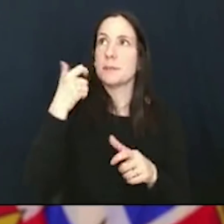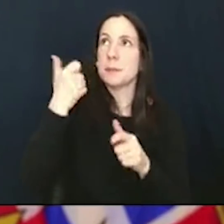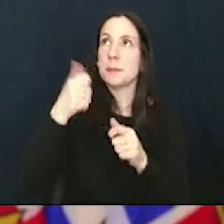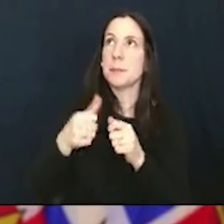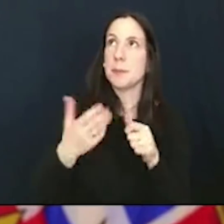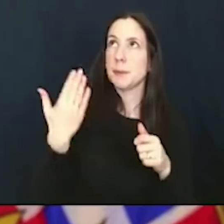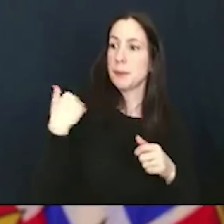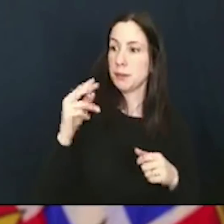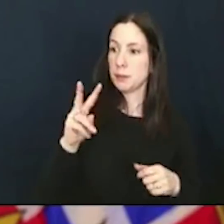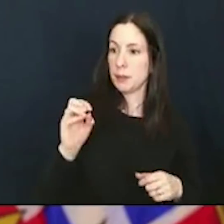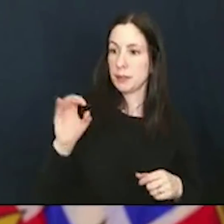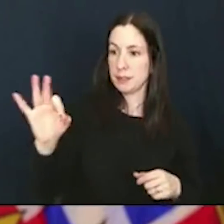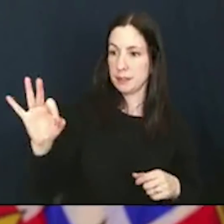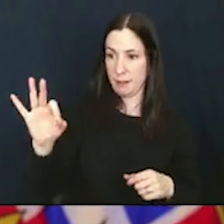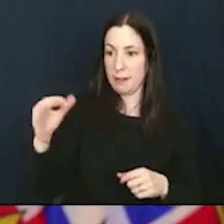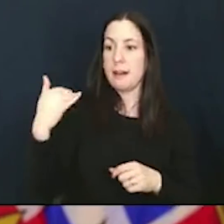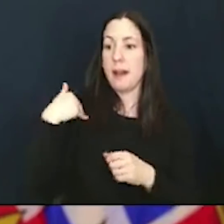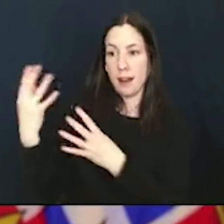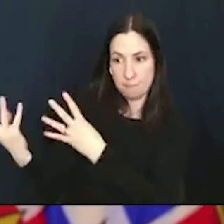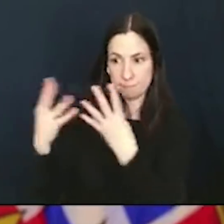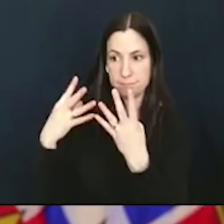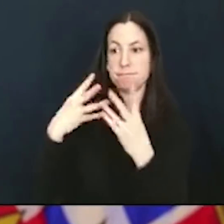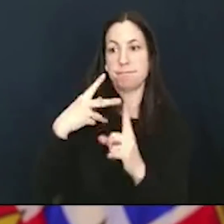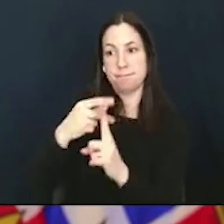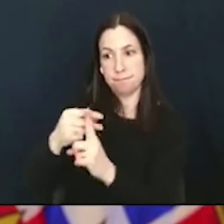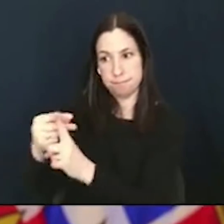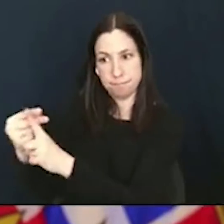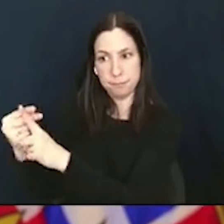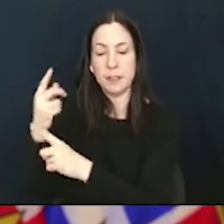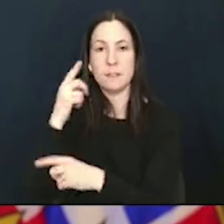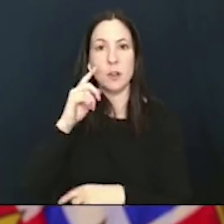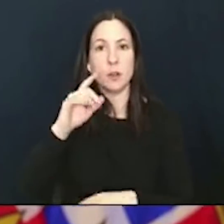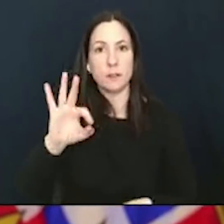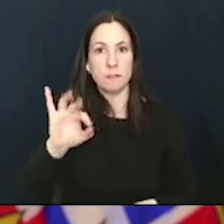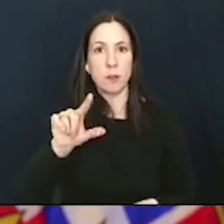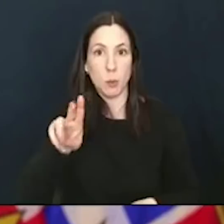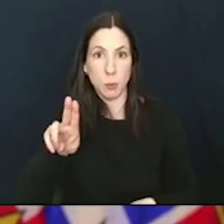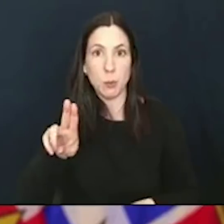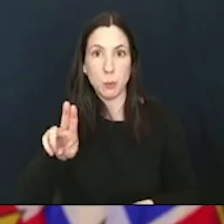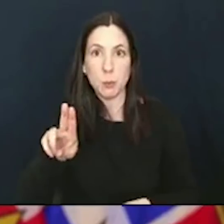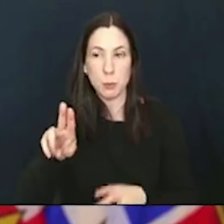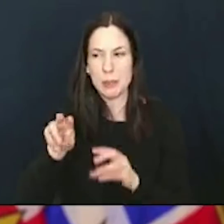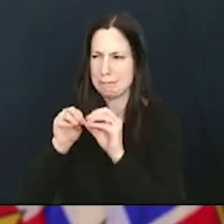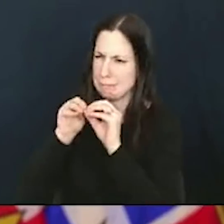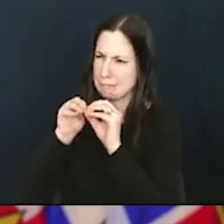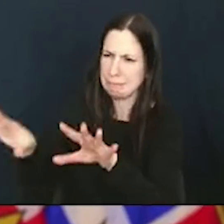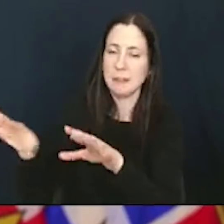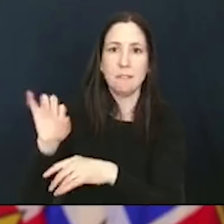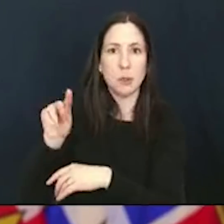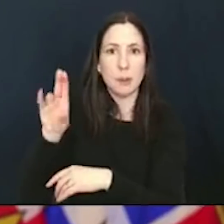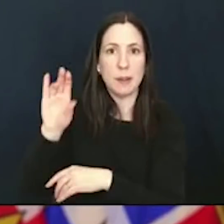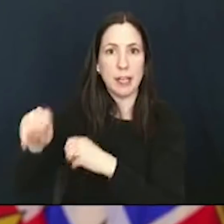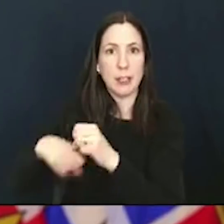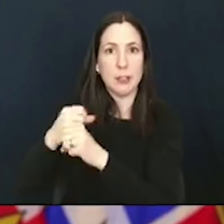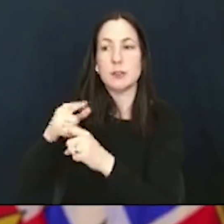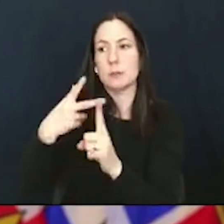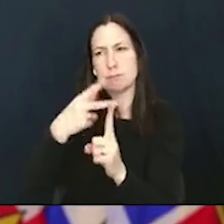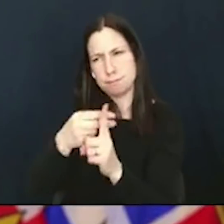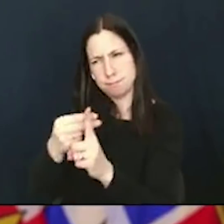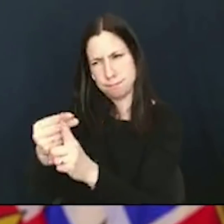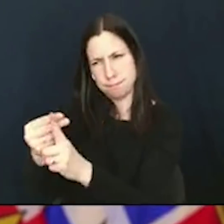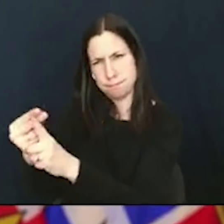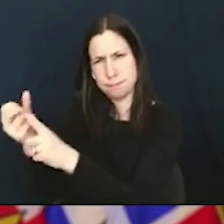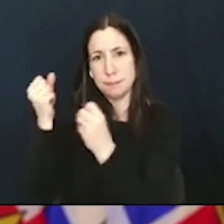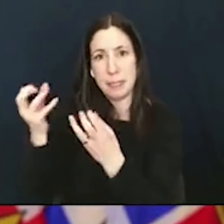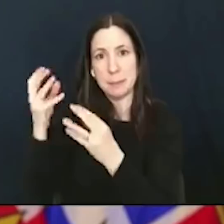had the influenza pandemic and we had mass immunization clinics and provided vaccine to millions of people within a very